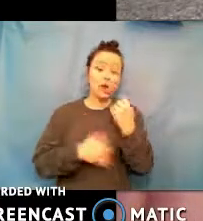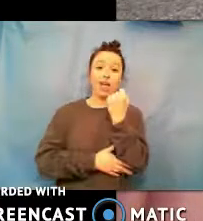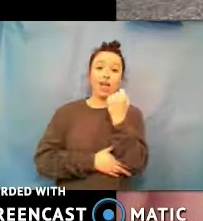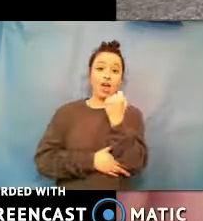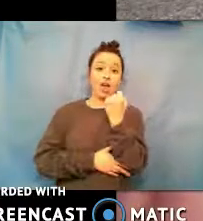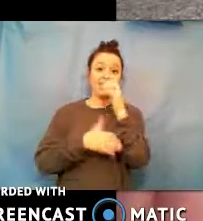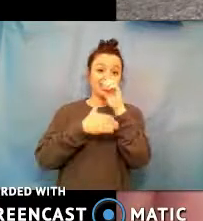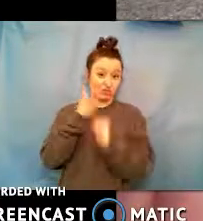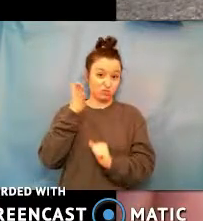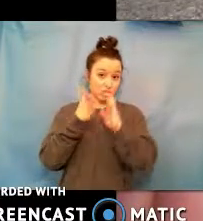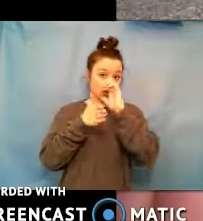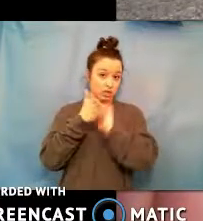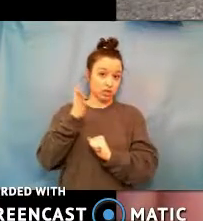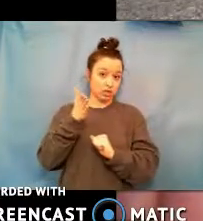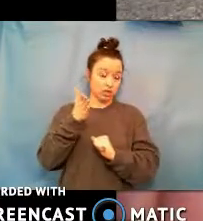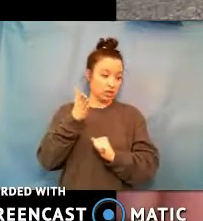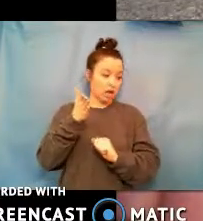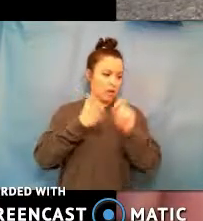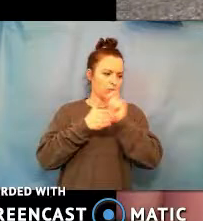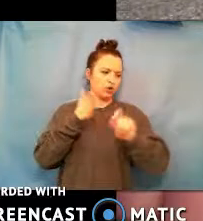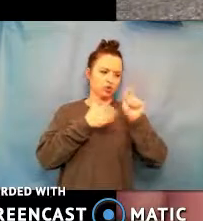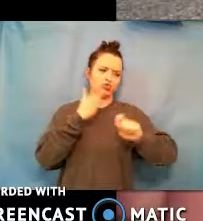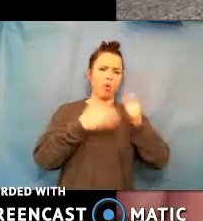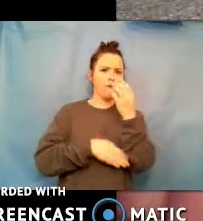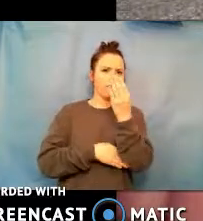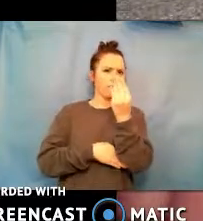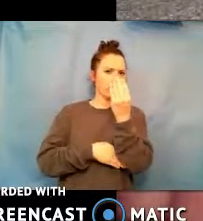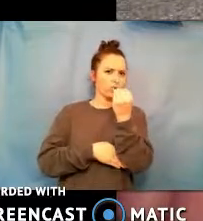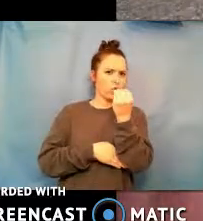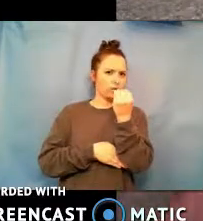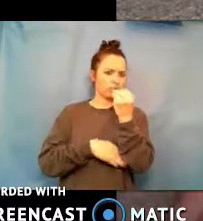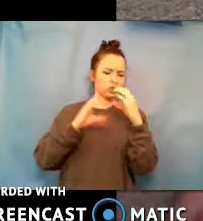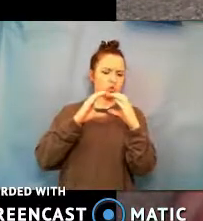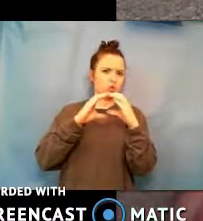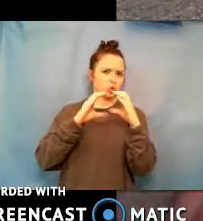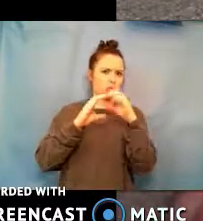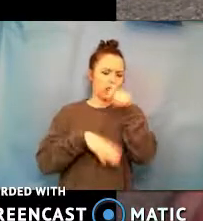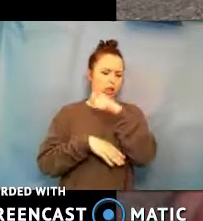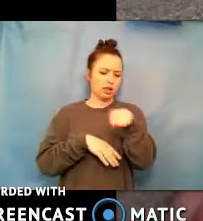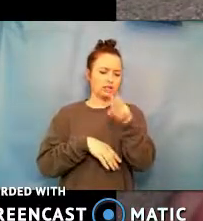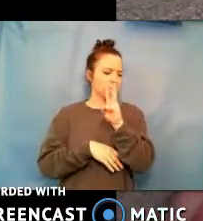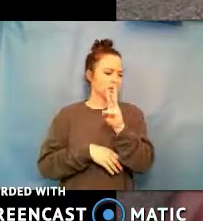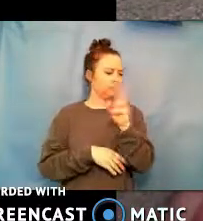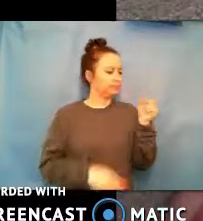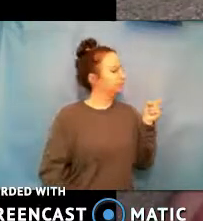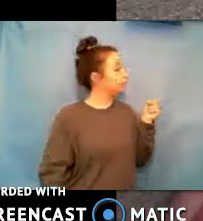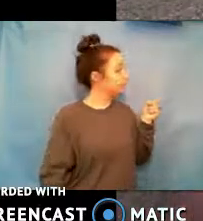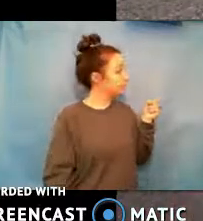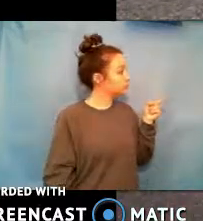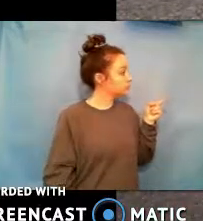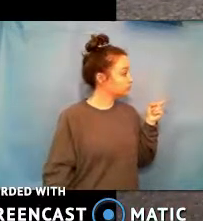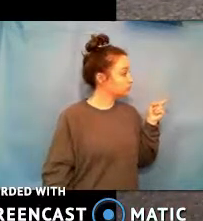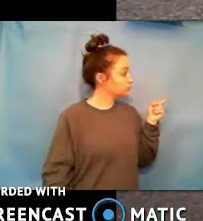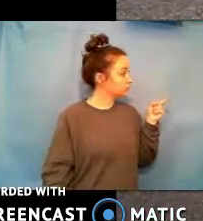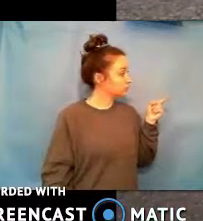11 is takeaway. I'm going to draw 14 circles and mark 6 of them out. Ready? 1, 2,